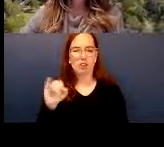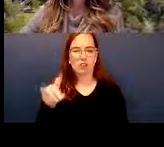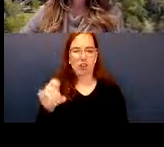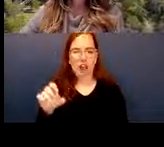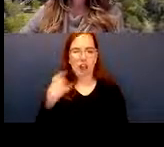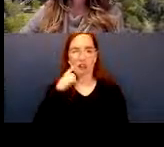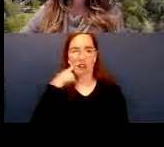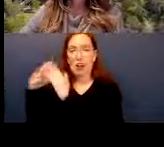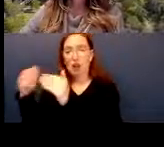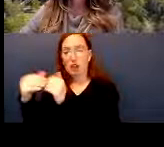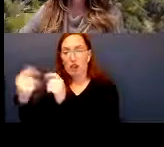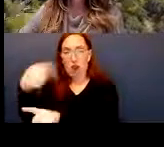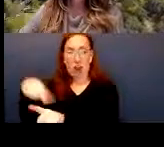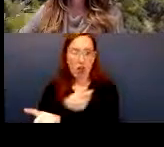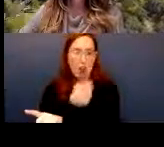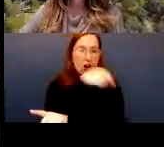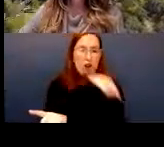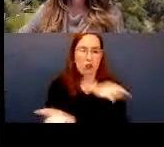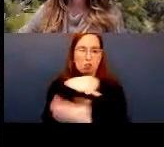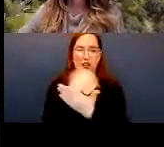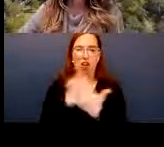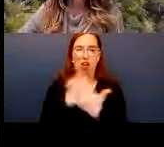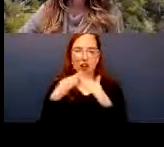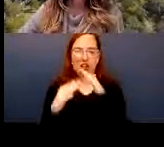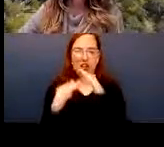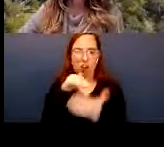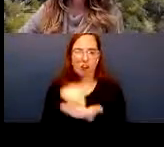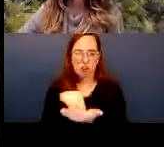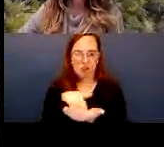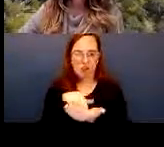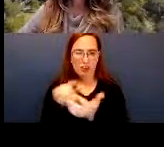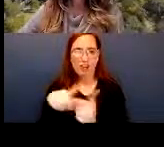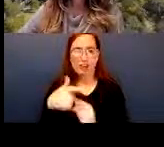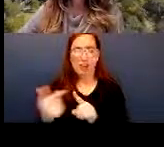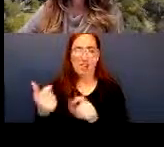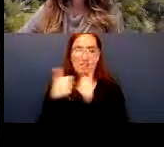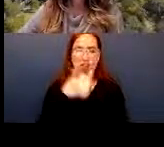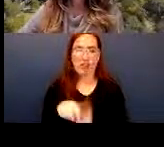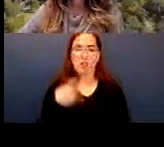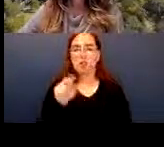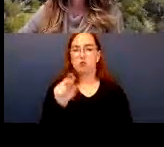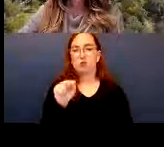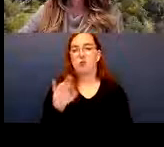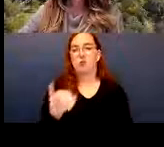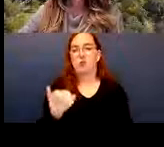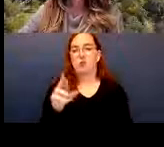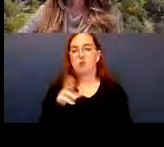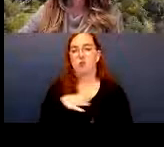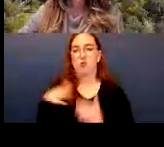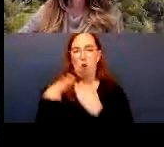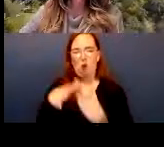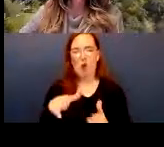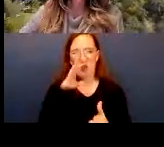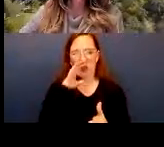Center, which is about this location here. And then along Toomey Road with that pedestrian bridge we were